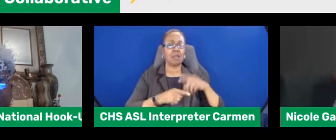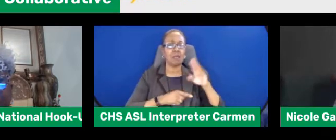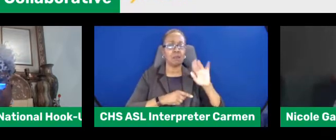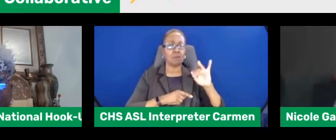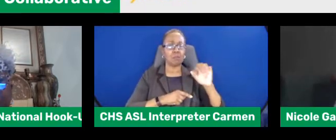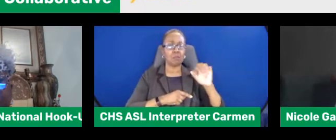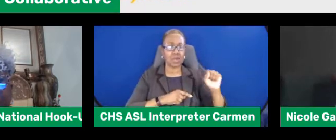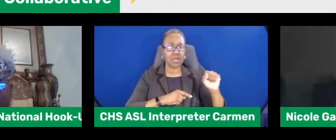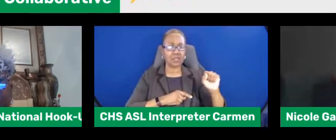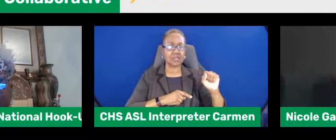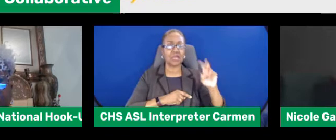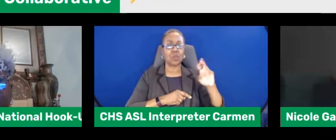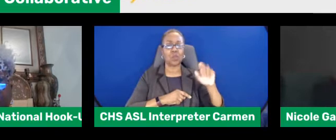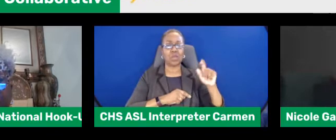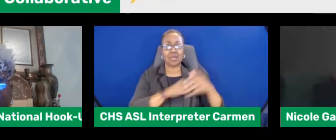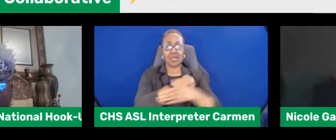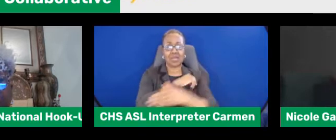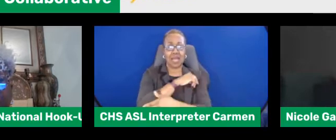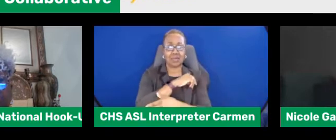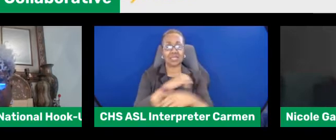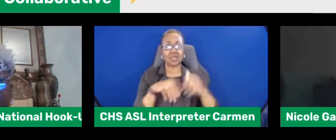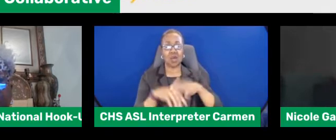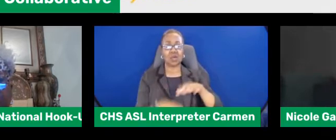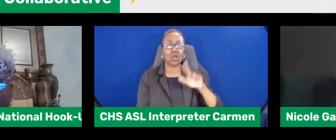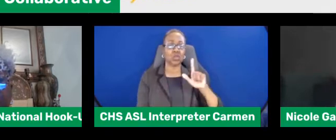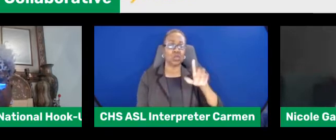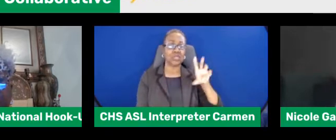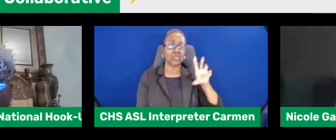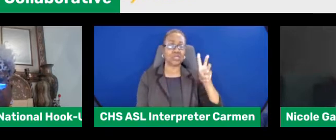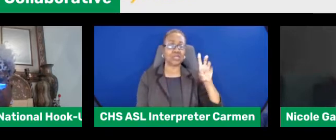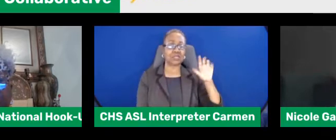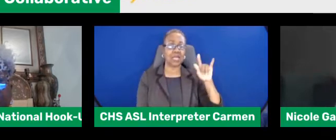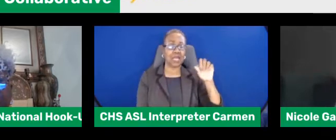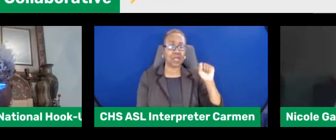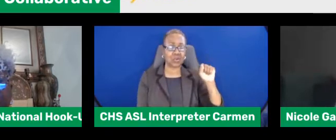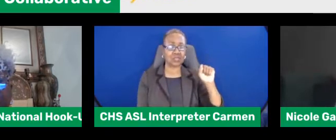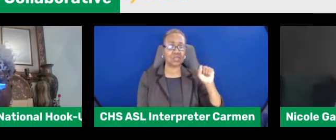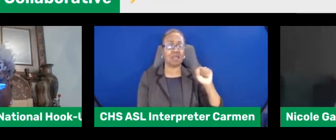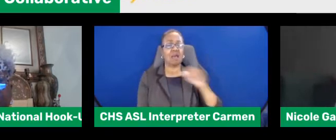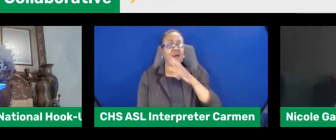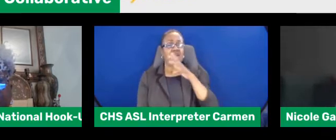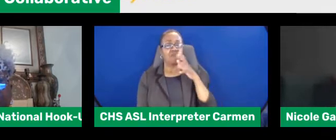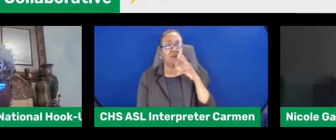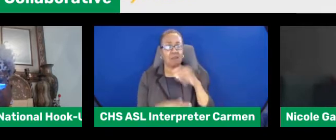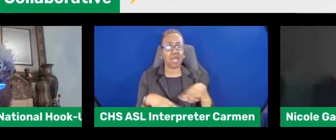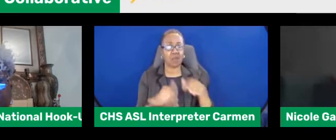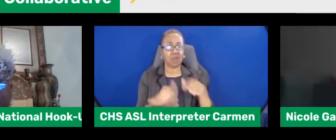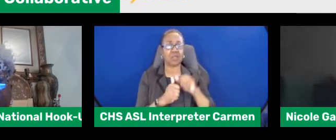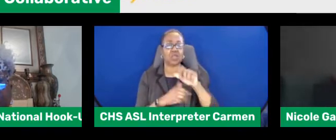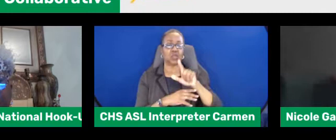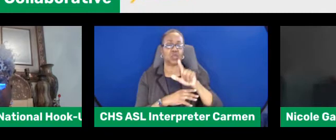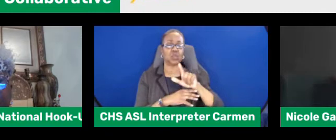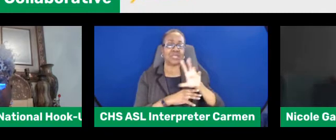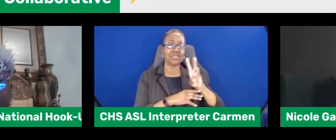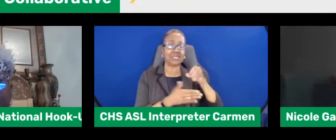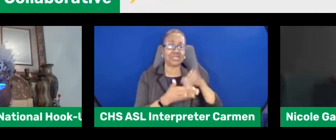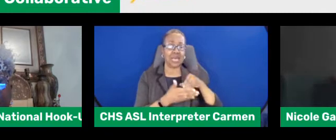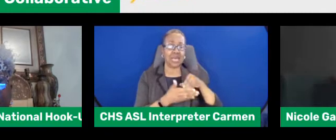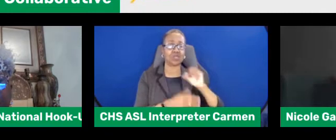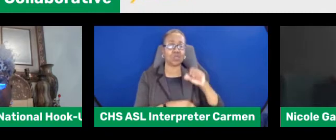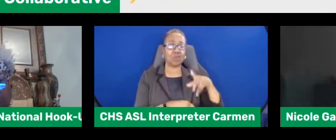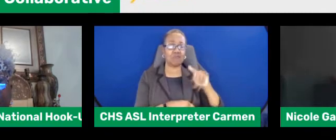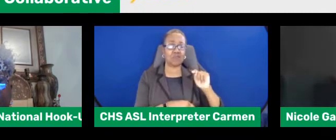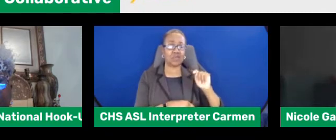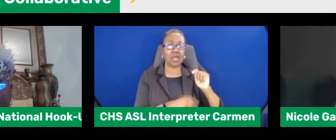26 acres of fertile farmland with a 28,000 square foot building that we were going to essentially turn into the